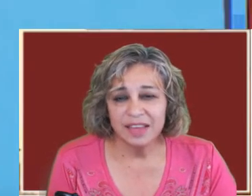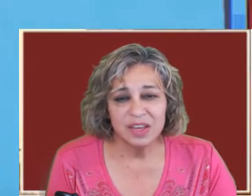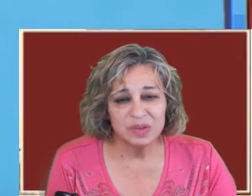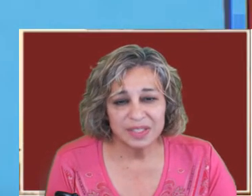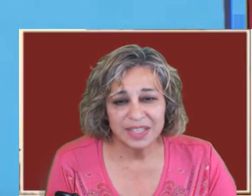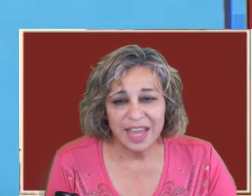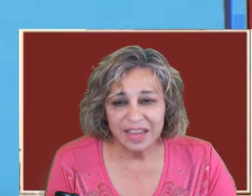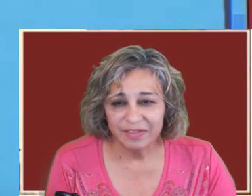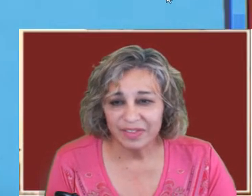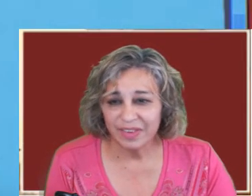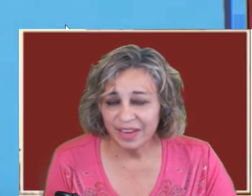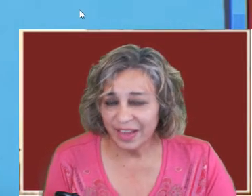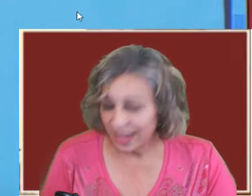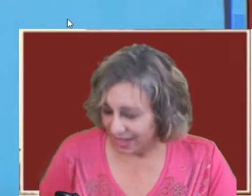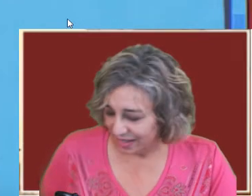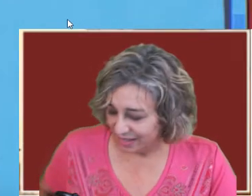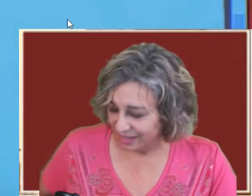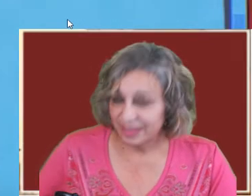Anything you save,